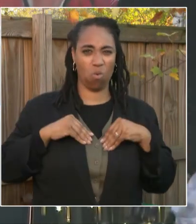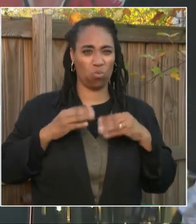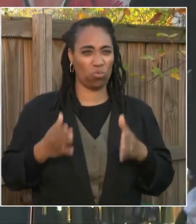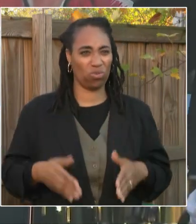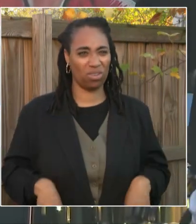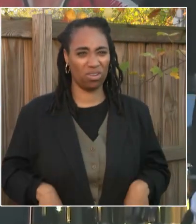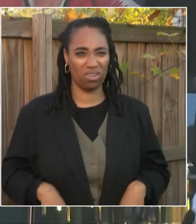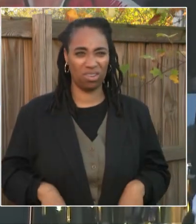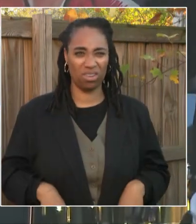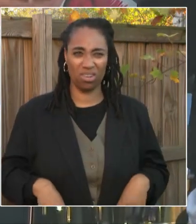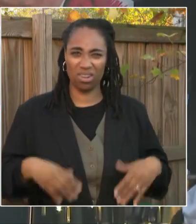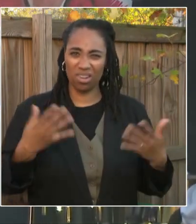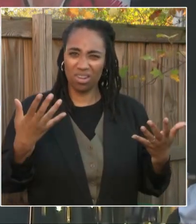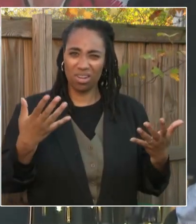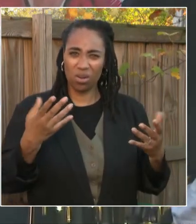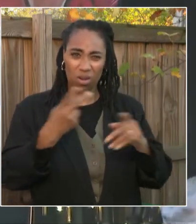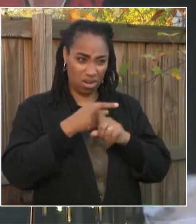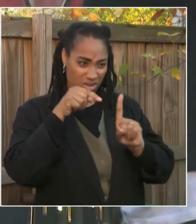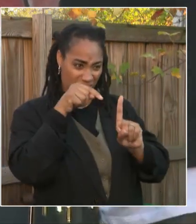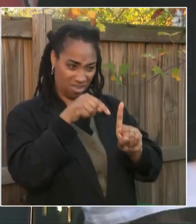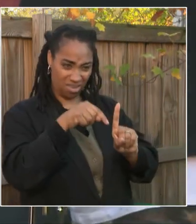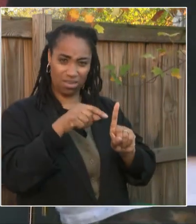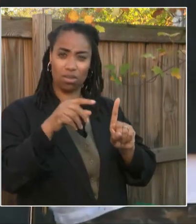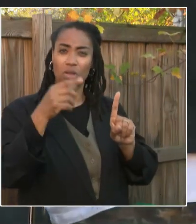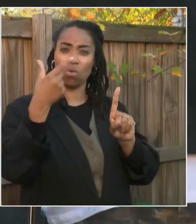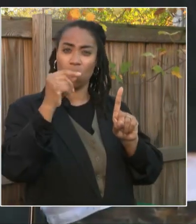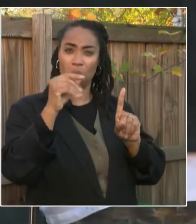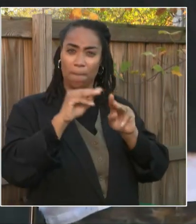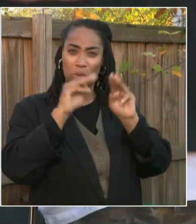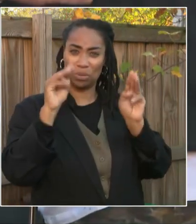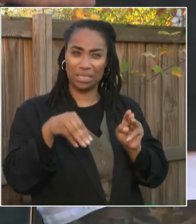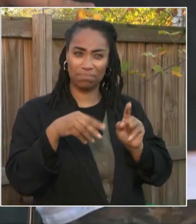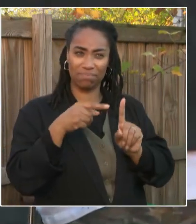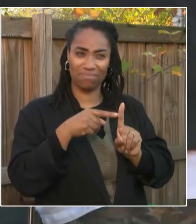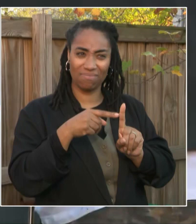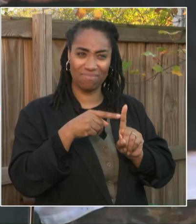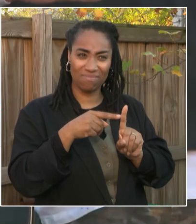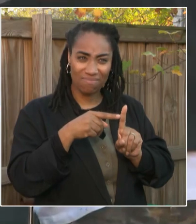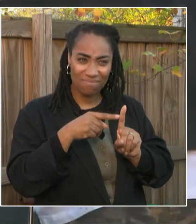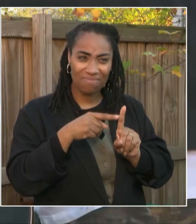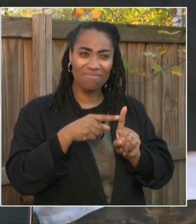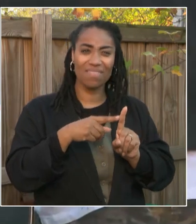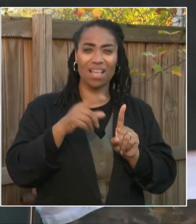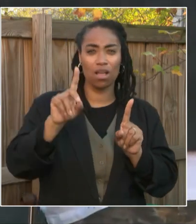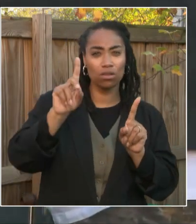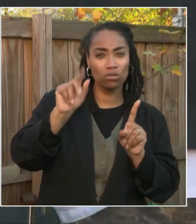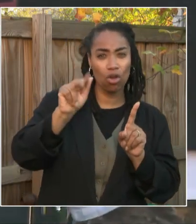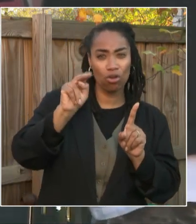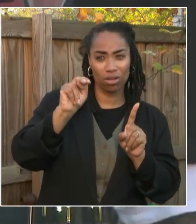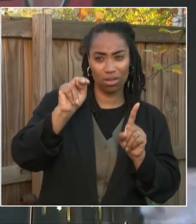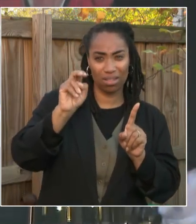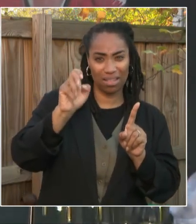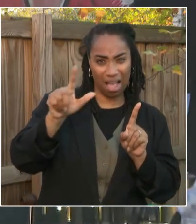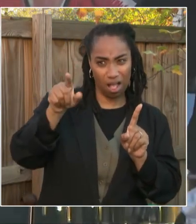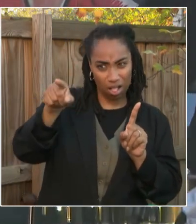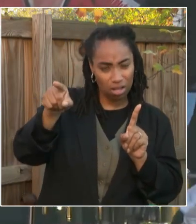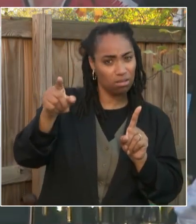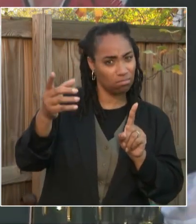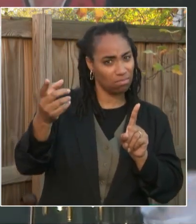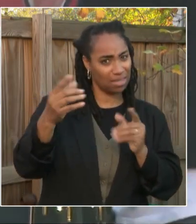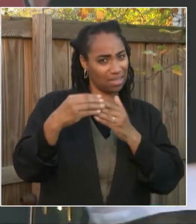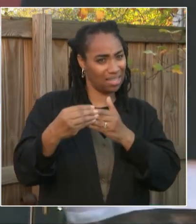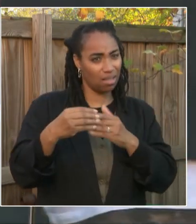Museum opening, you got Donnell's at the museum next door, a speakeasy, right, and a